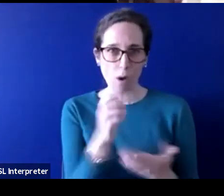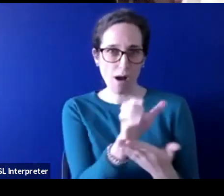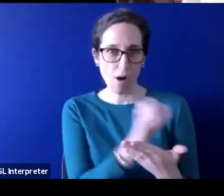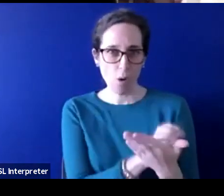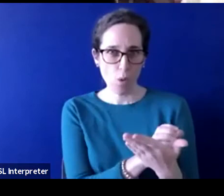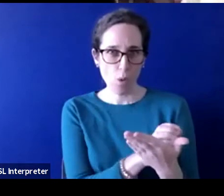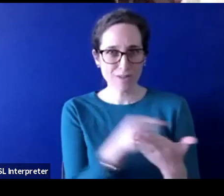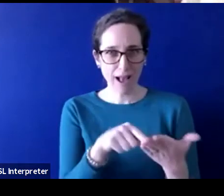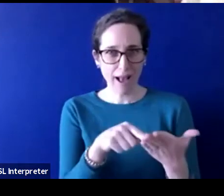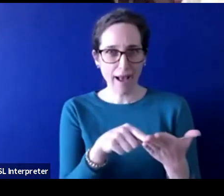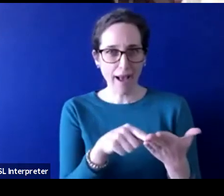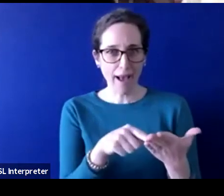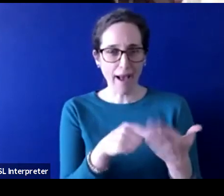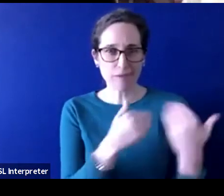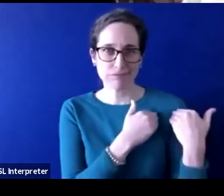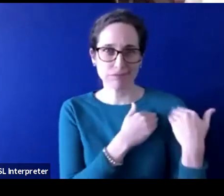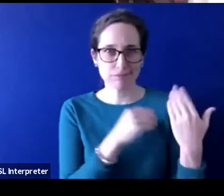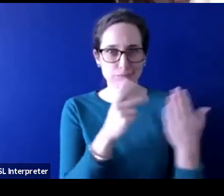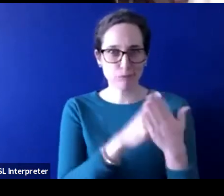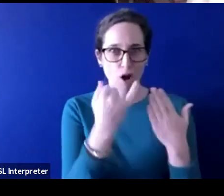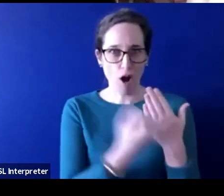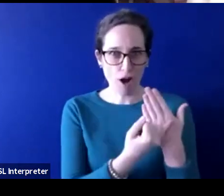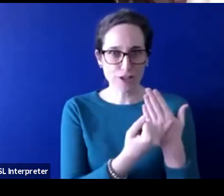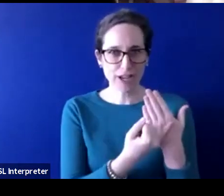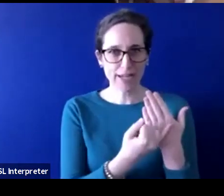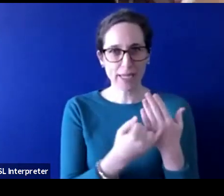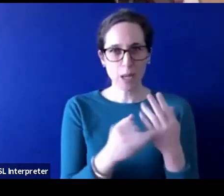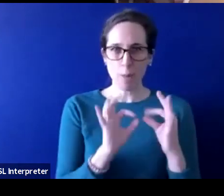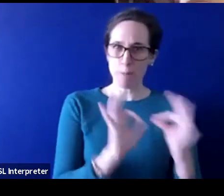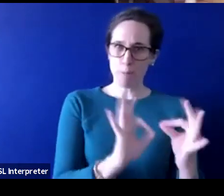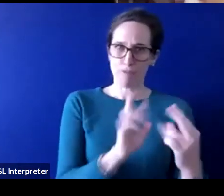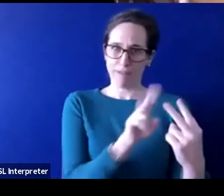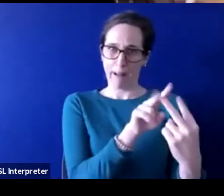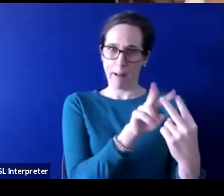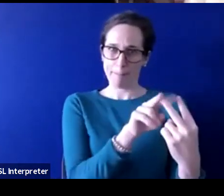why couples think they make perfect. And it's all this media, this news.